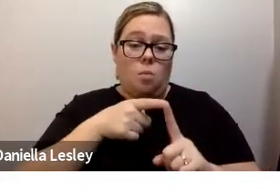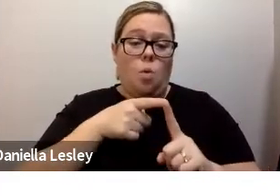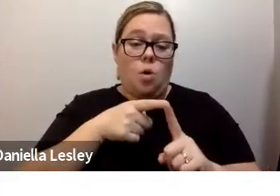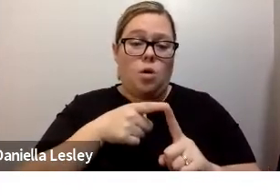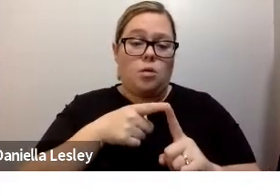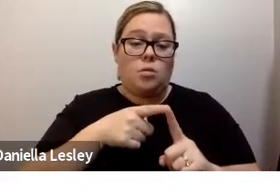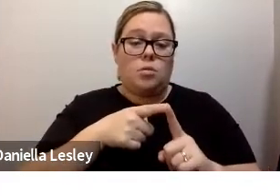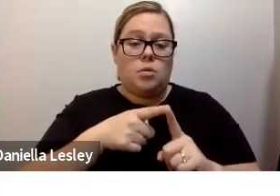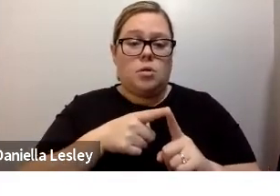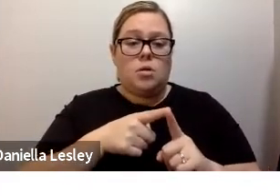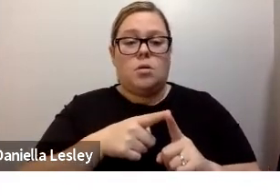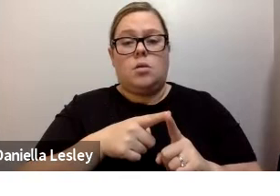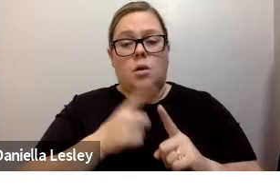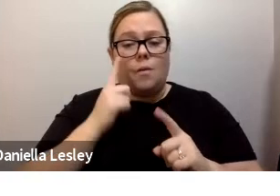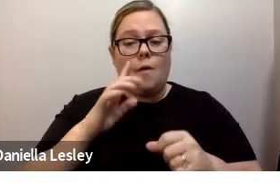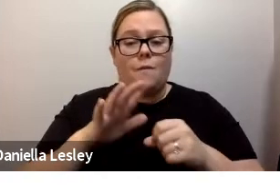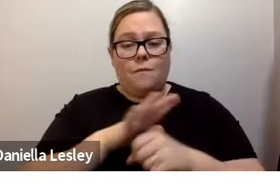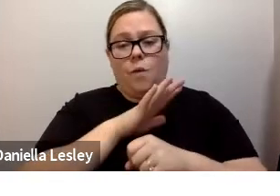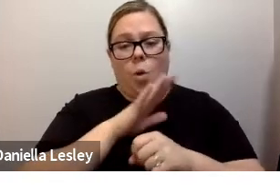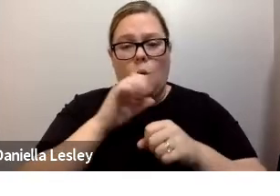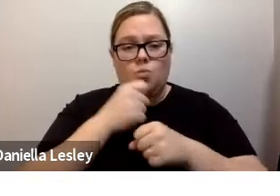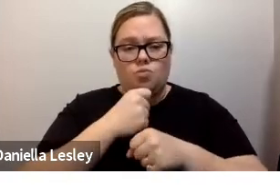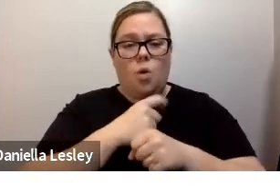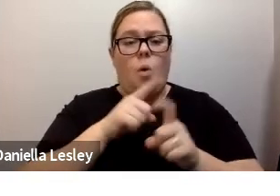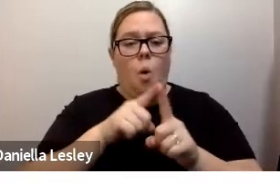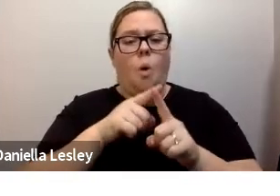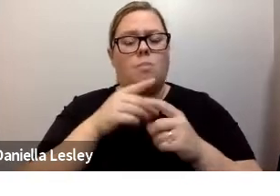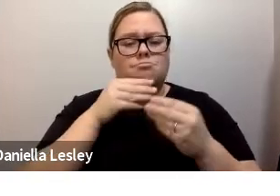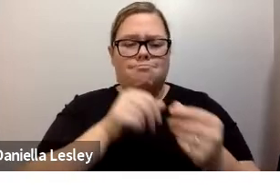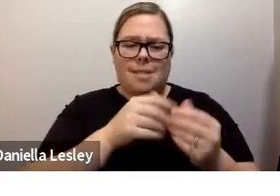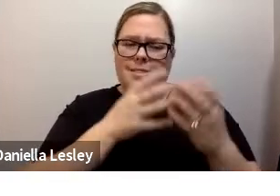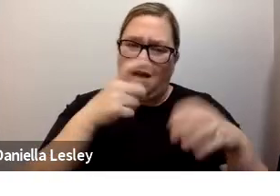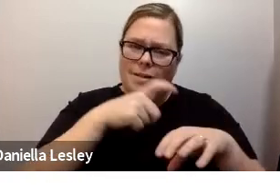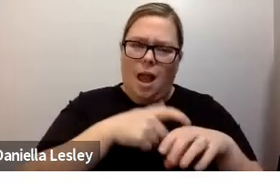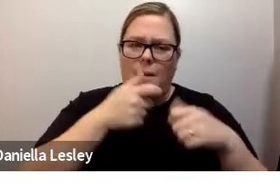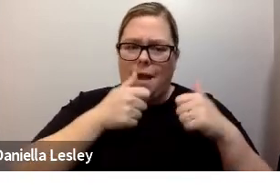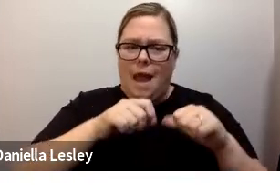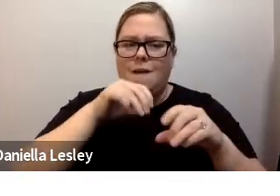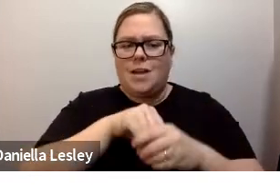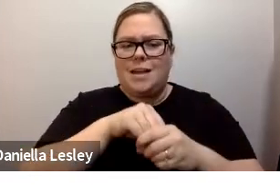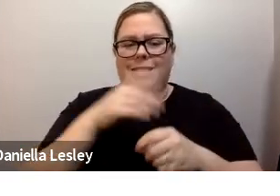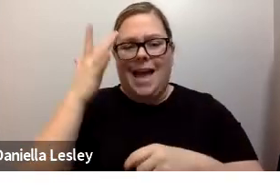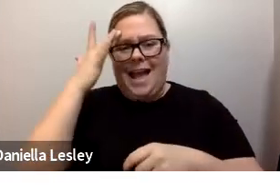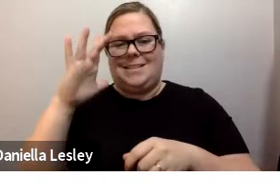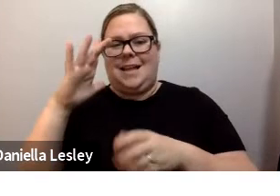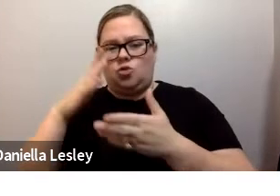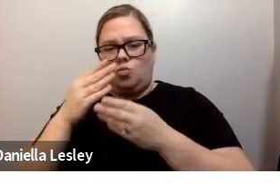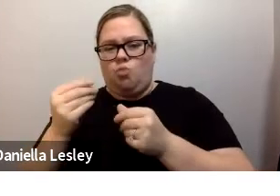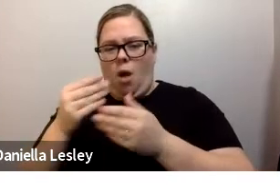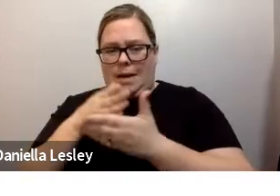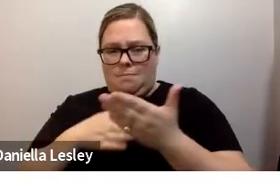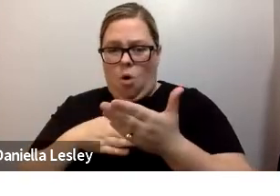full-blown production. We've also put a great deal of time and effort into the intellectual property side, because we believe